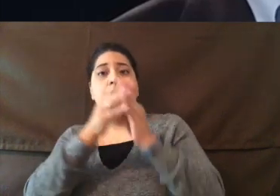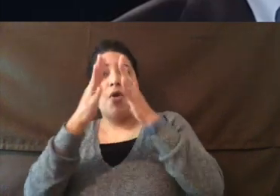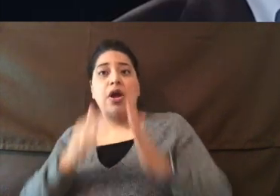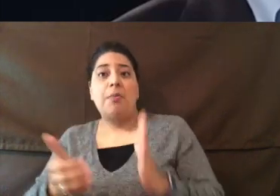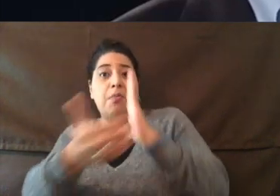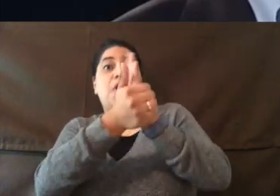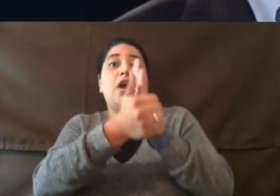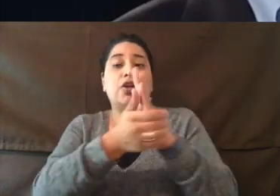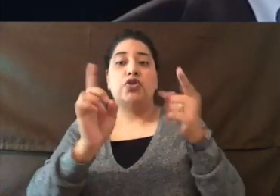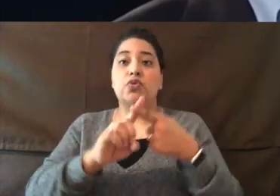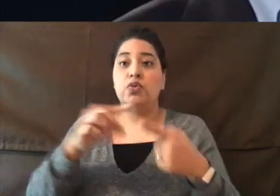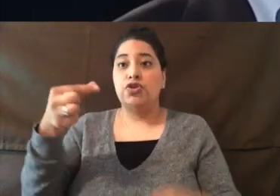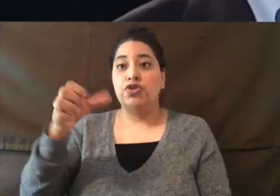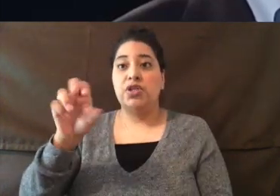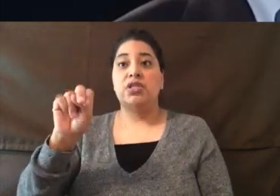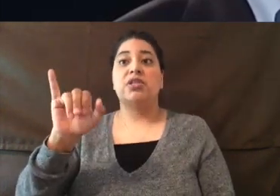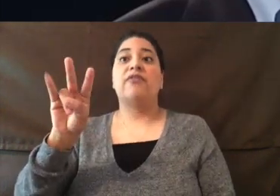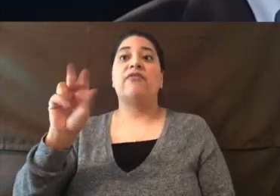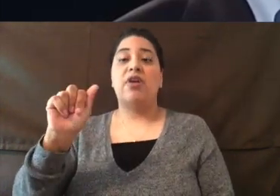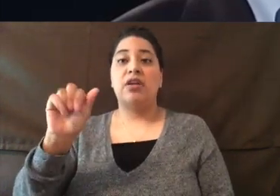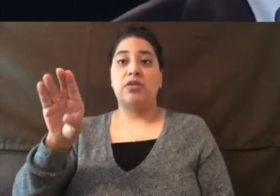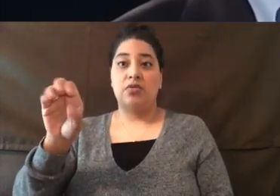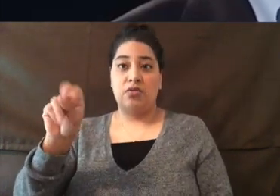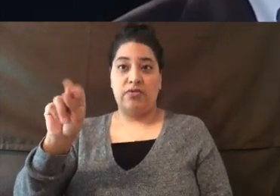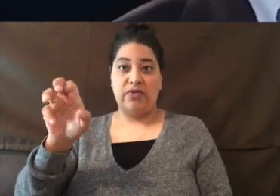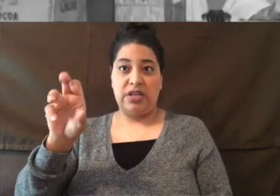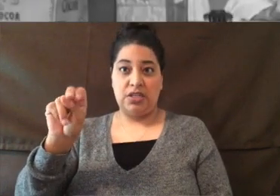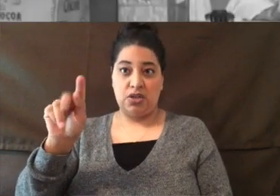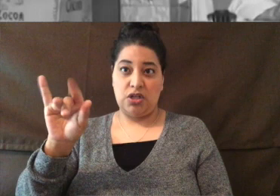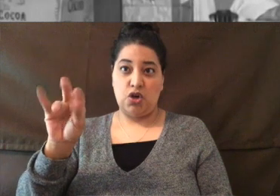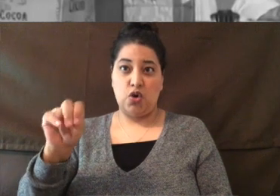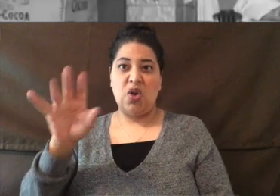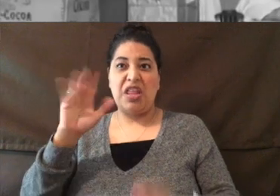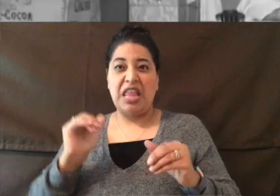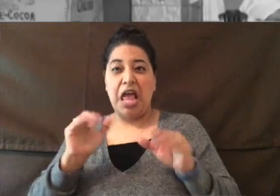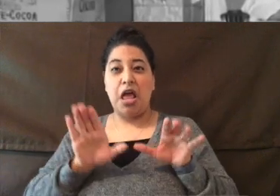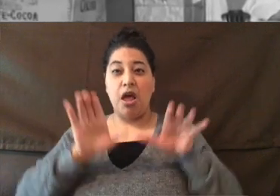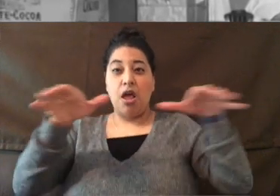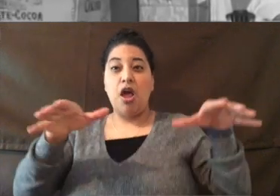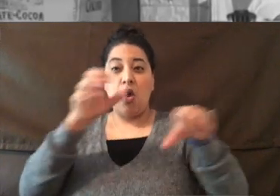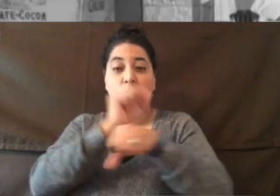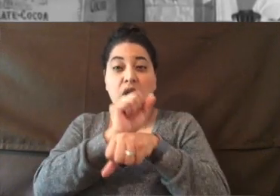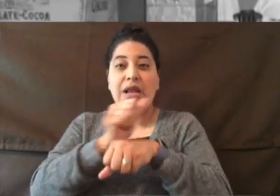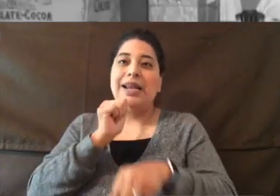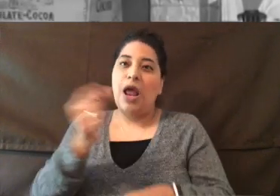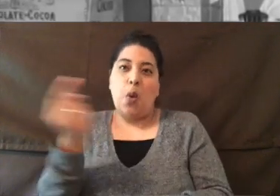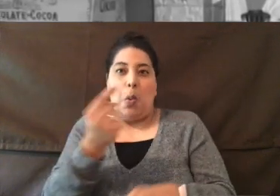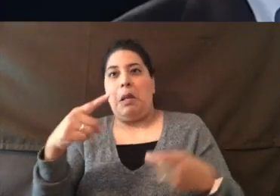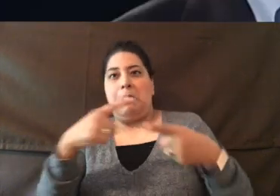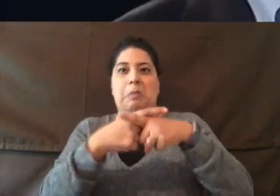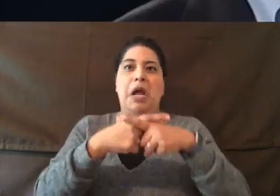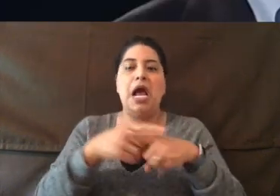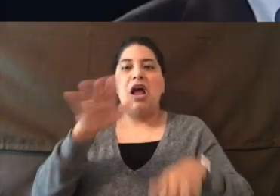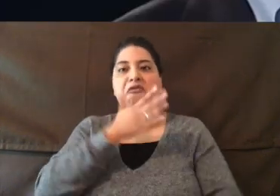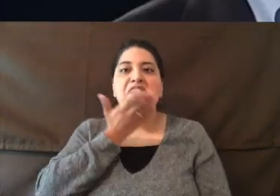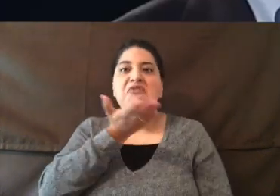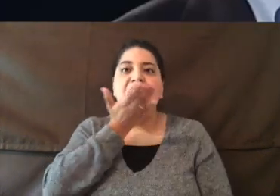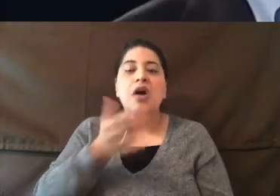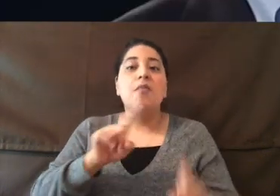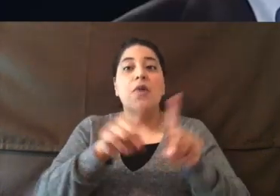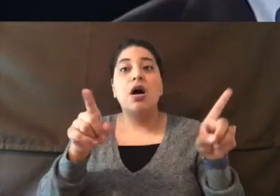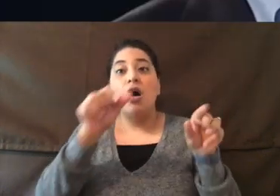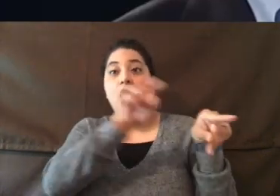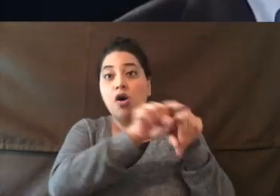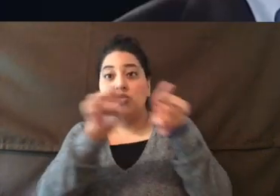American Amendment was added to the Geneva Convention. That amendment widened the work of Red Cross societies around the world to include not only